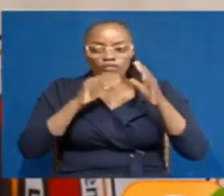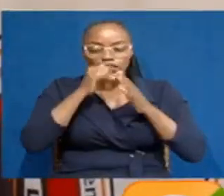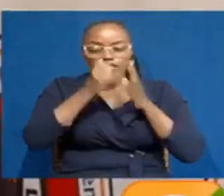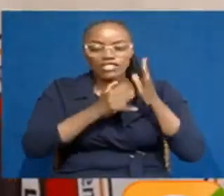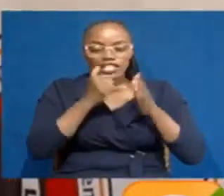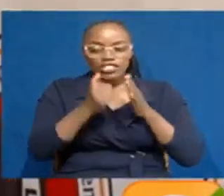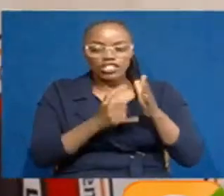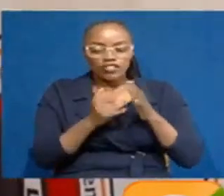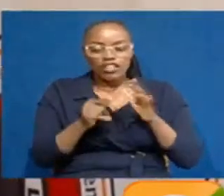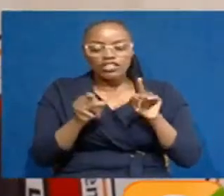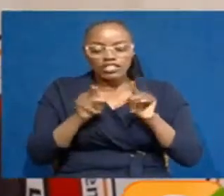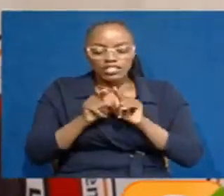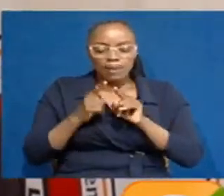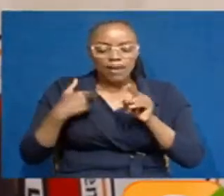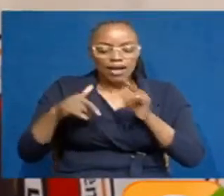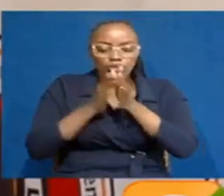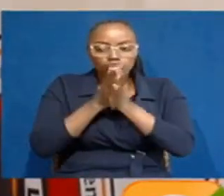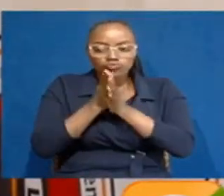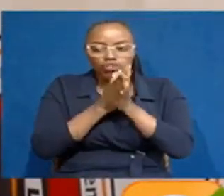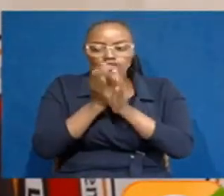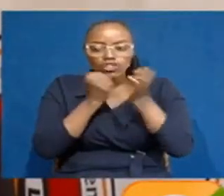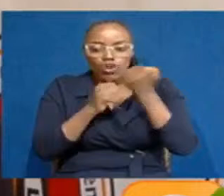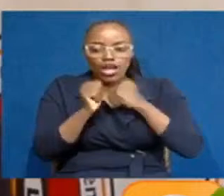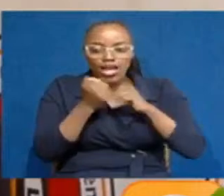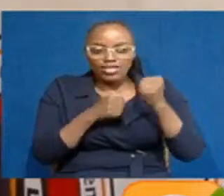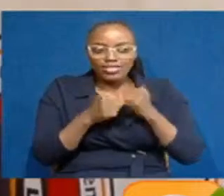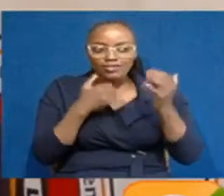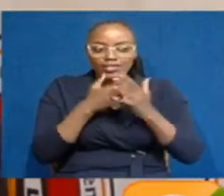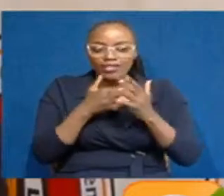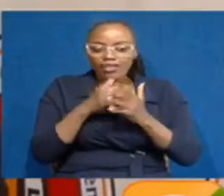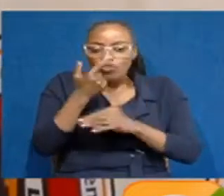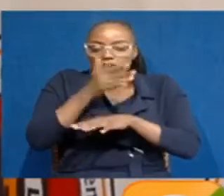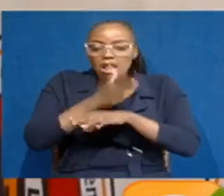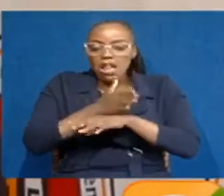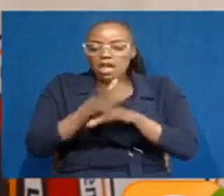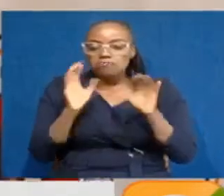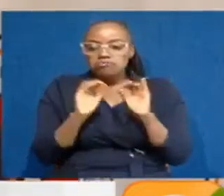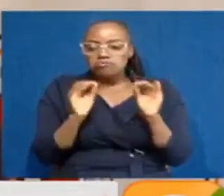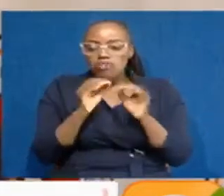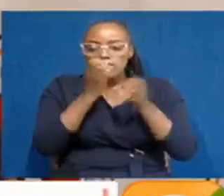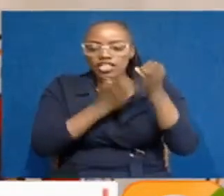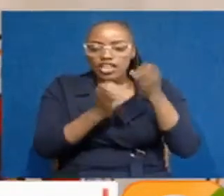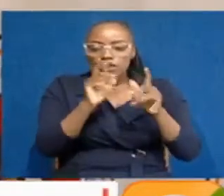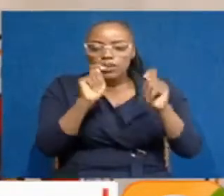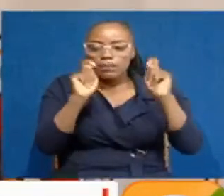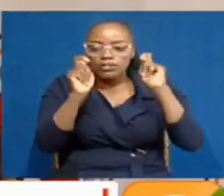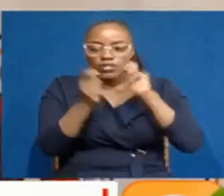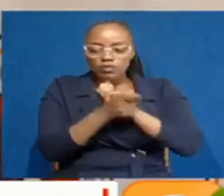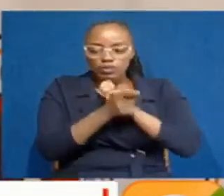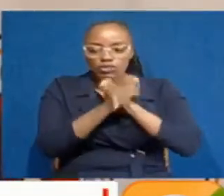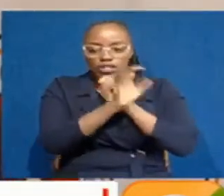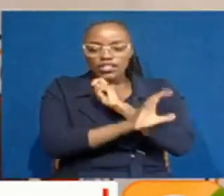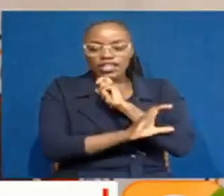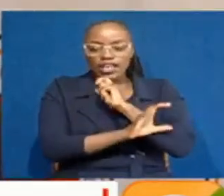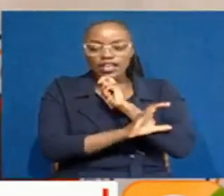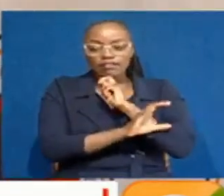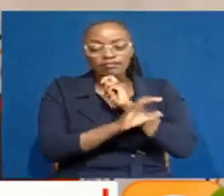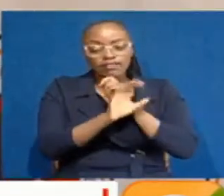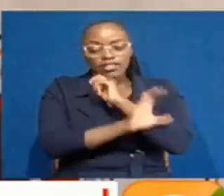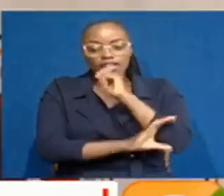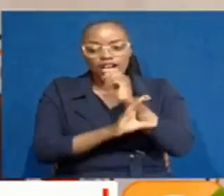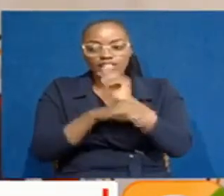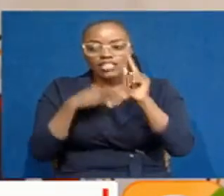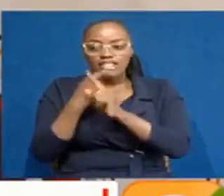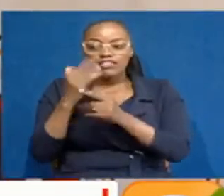industrialization. We look forward to be active players and not bystanders in economic transformation of this country's engineers who are involved in all